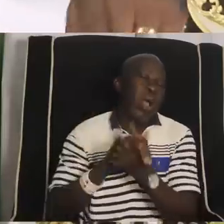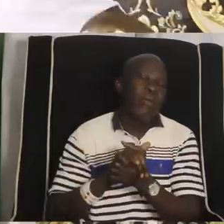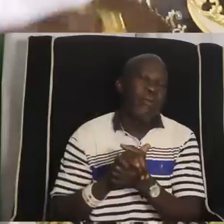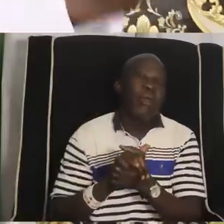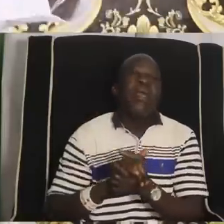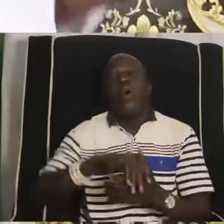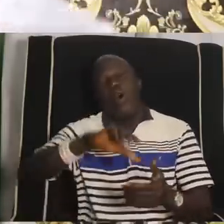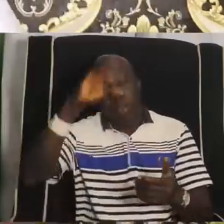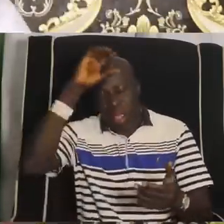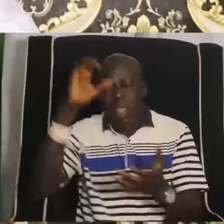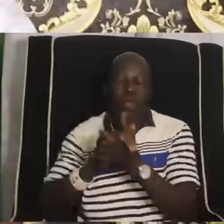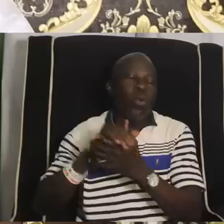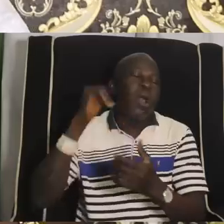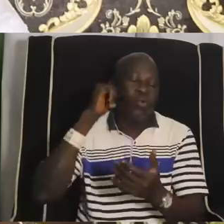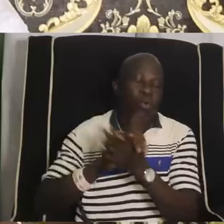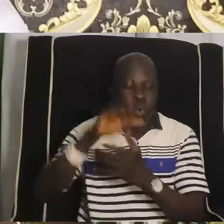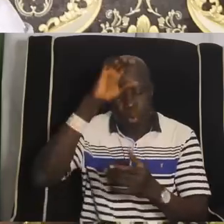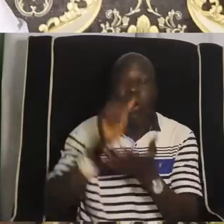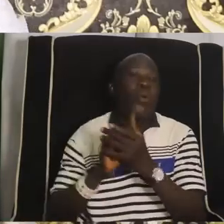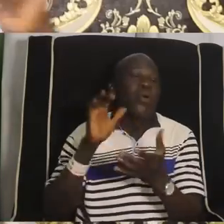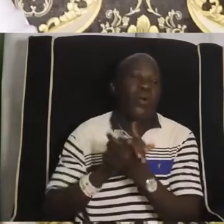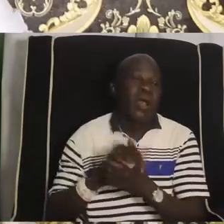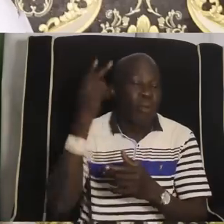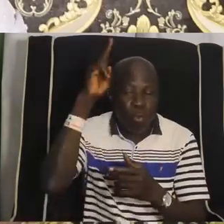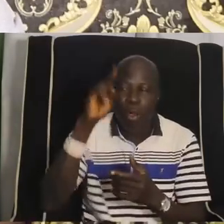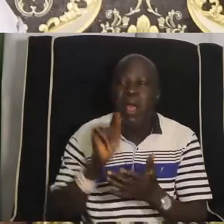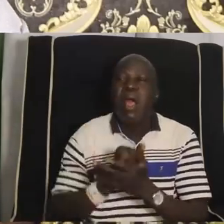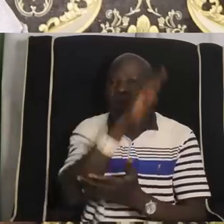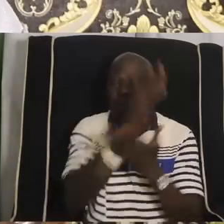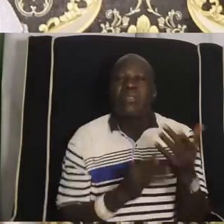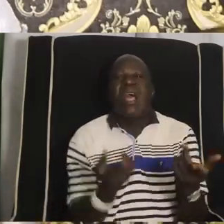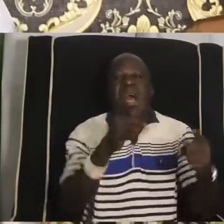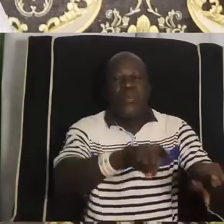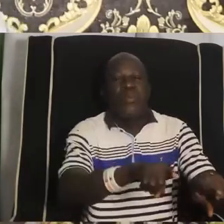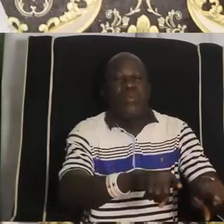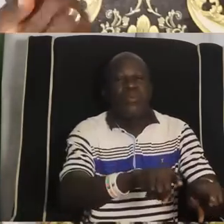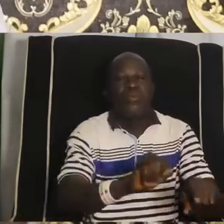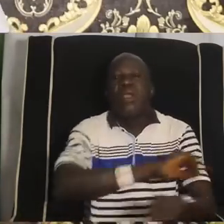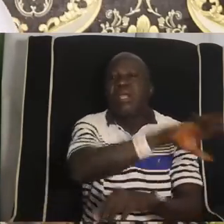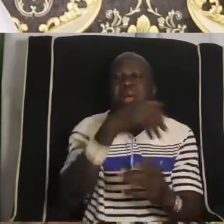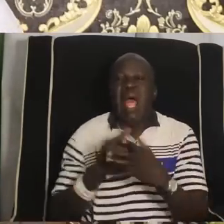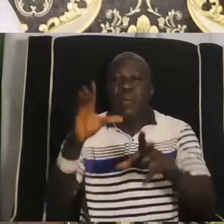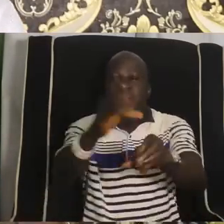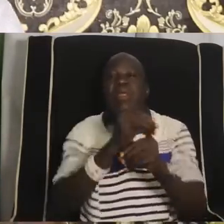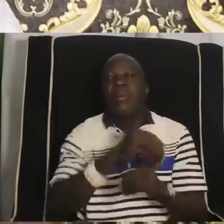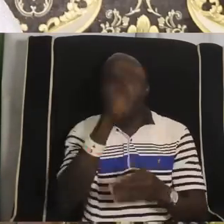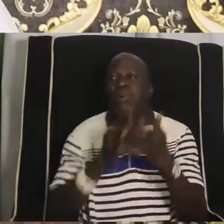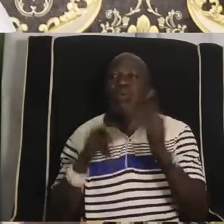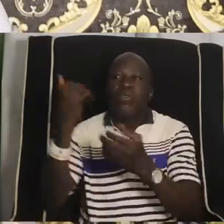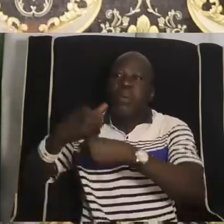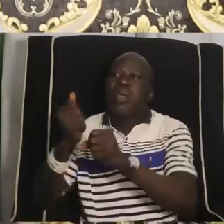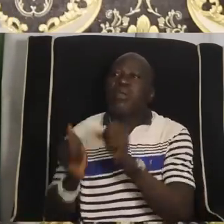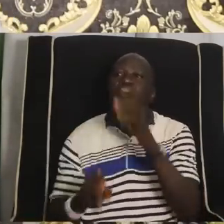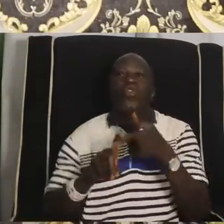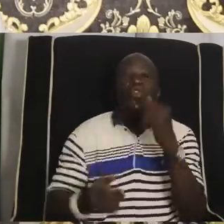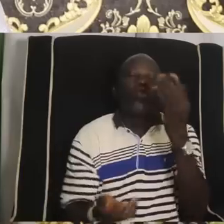to wife. Iyawo egbon si yawo aburo. Brothers wife to uncle. Awon eleyi lo ti sele. All this was about. To ti mo opolopo wonu ebi. You have make a lot